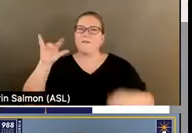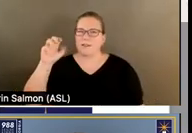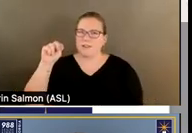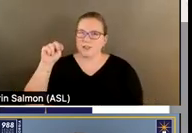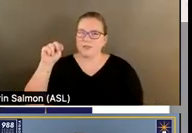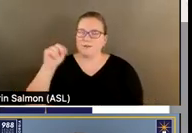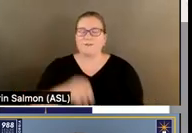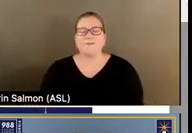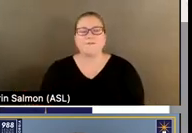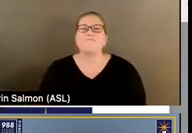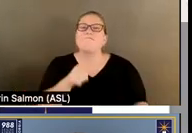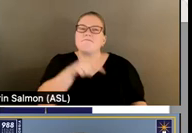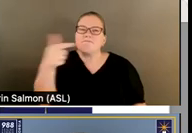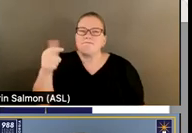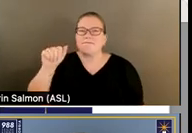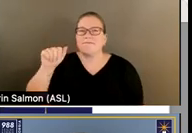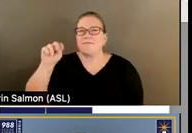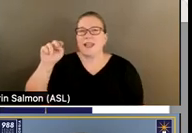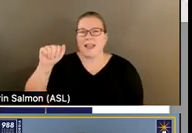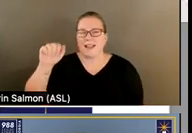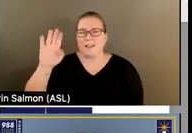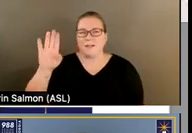Bork to kick us off.